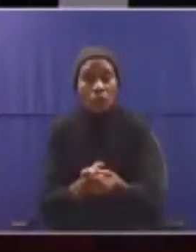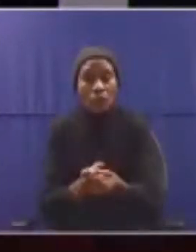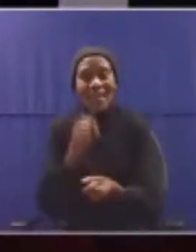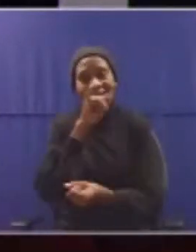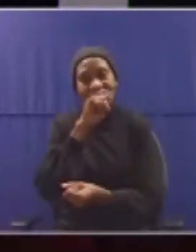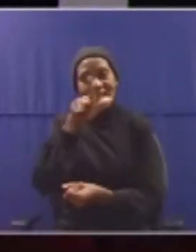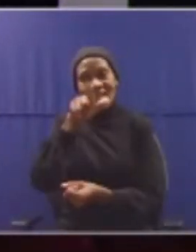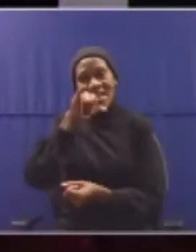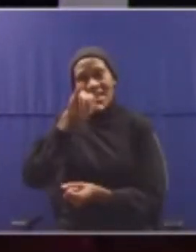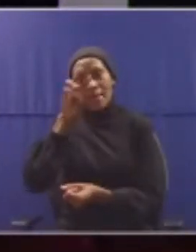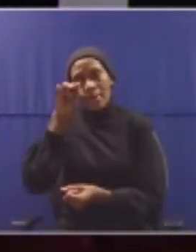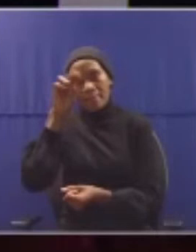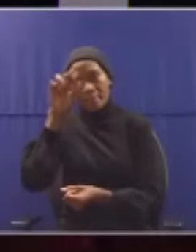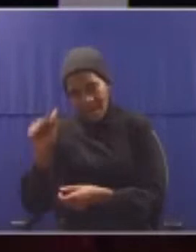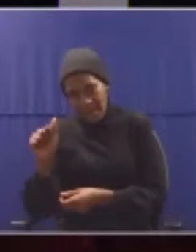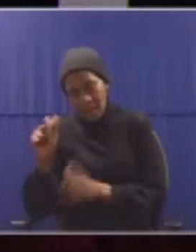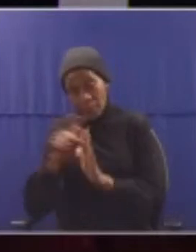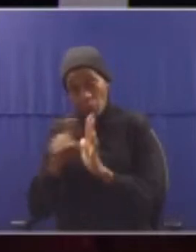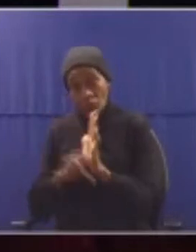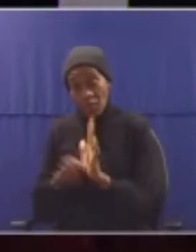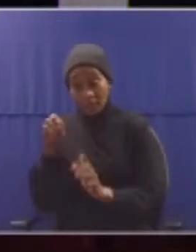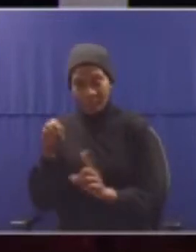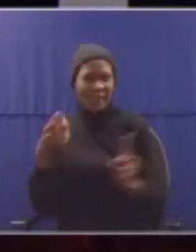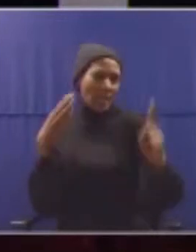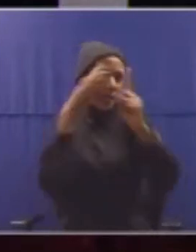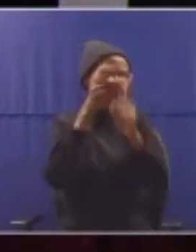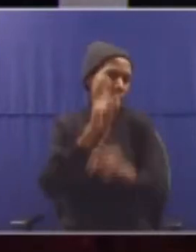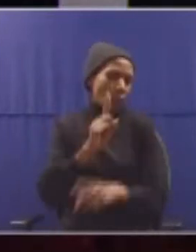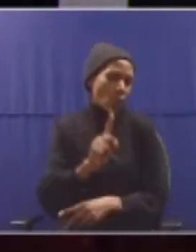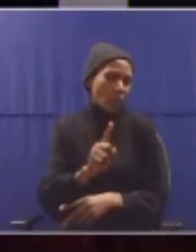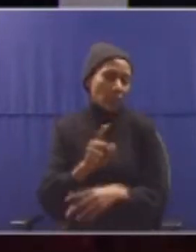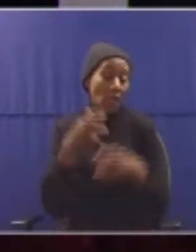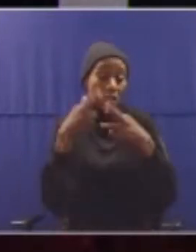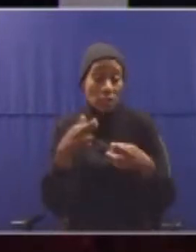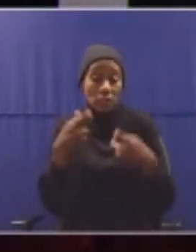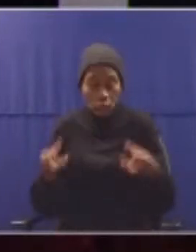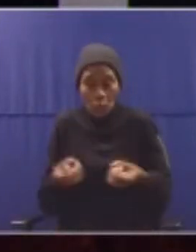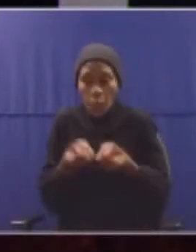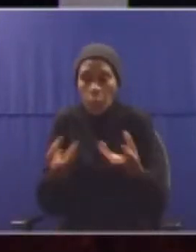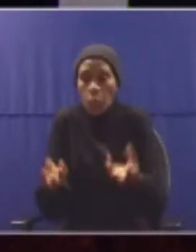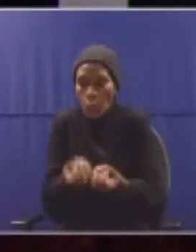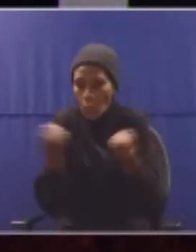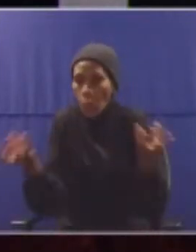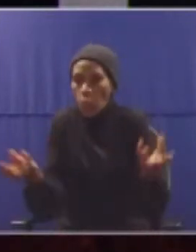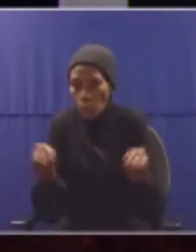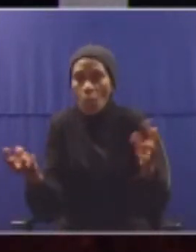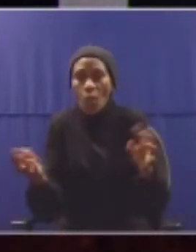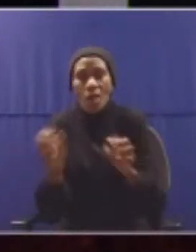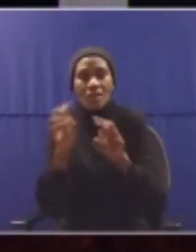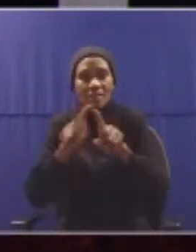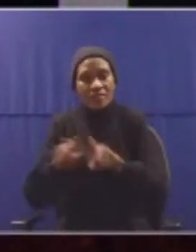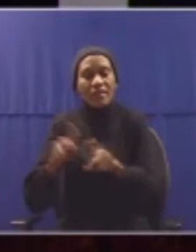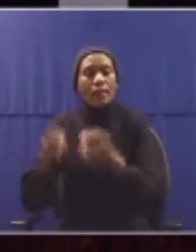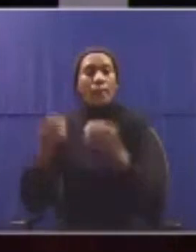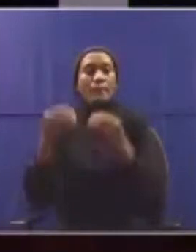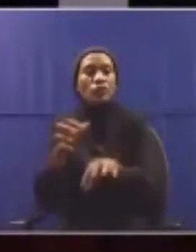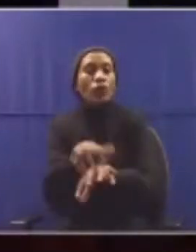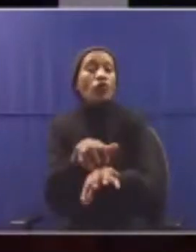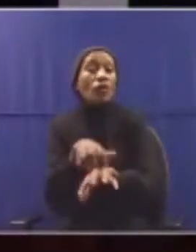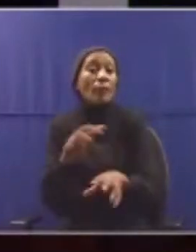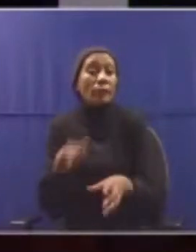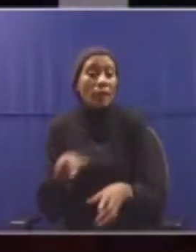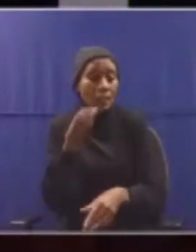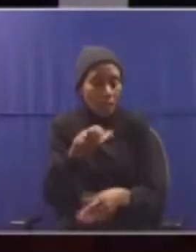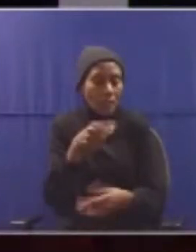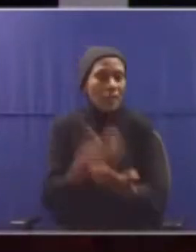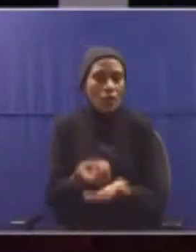Ilima Litsima, which is aimed at resourcing and equipping producers towards increased